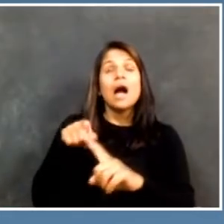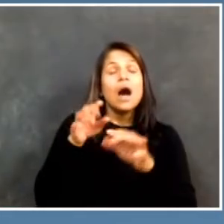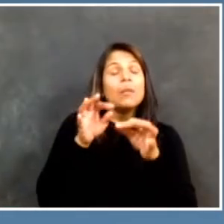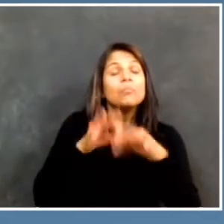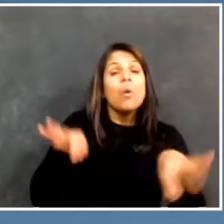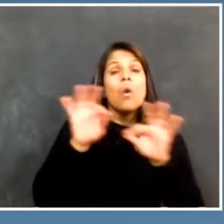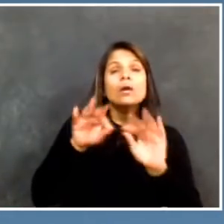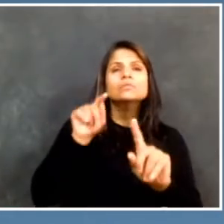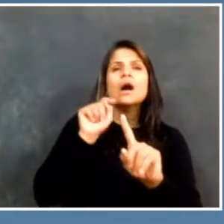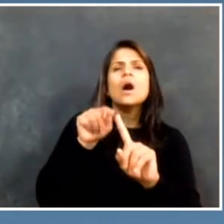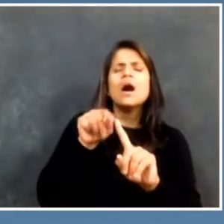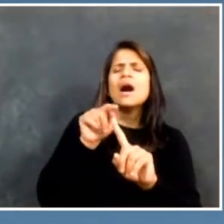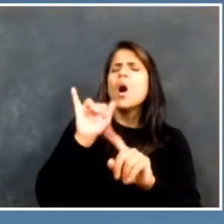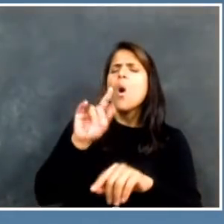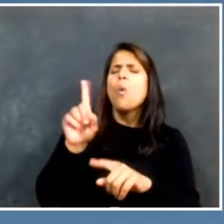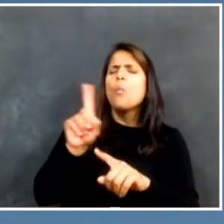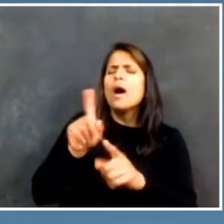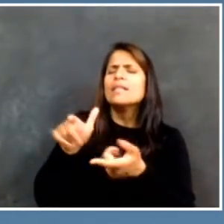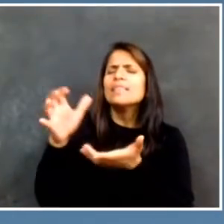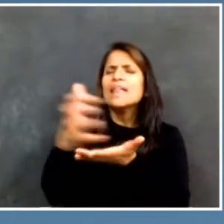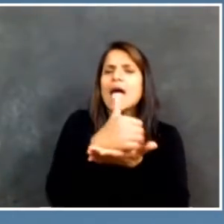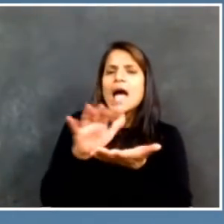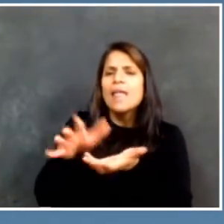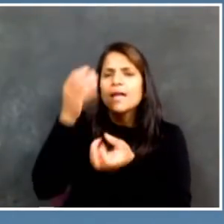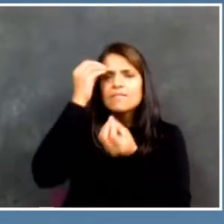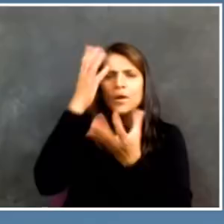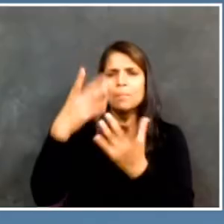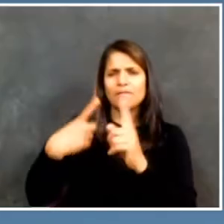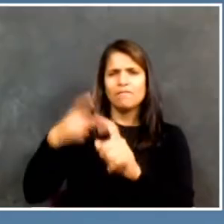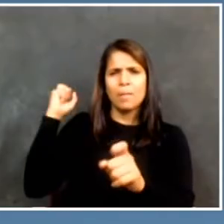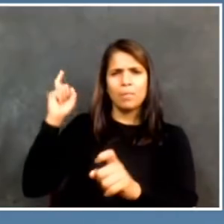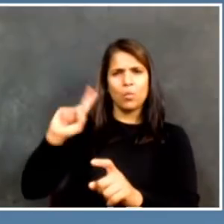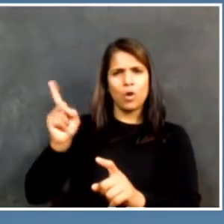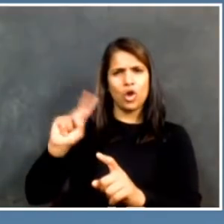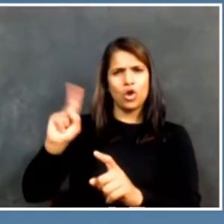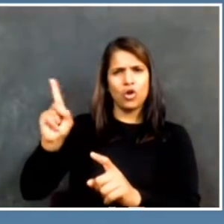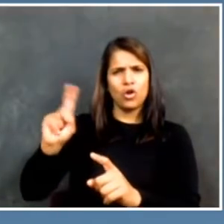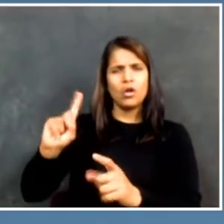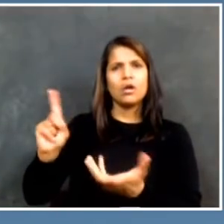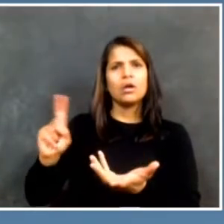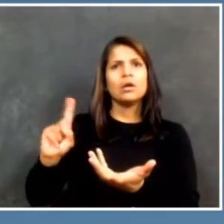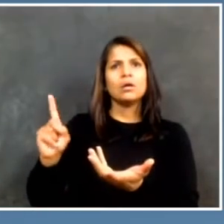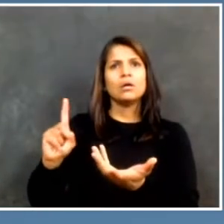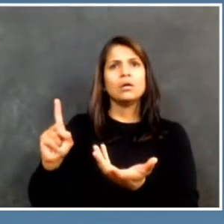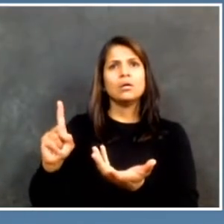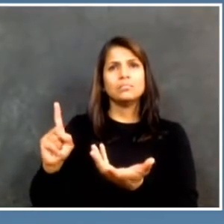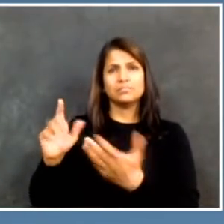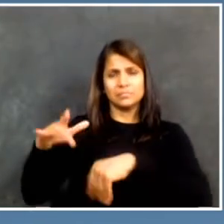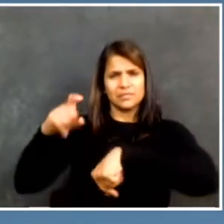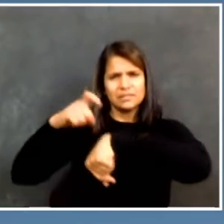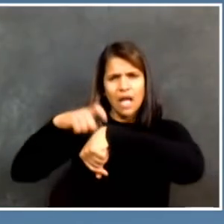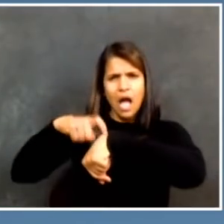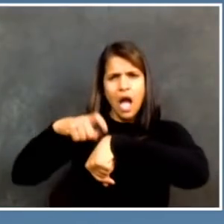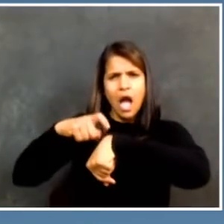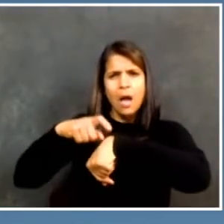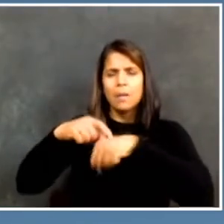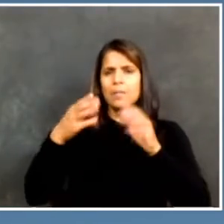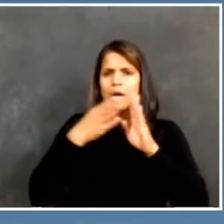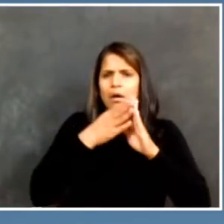deaths during that same time period in the previous year. And what we find is that there are